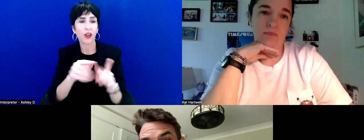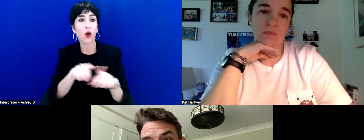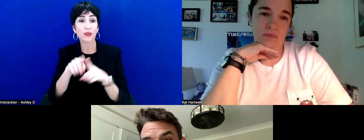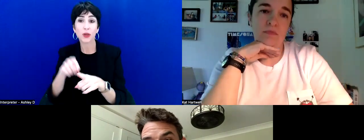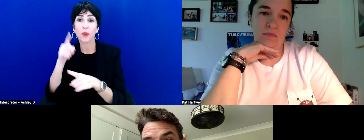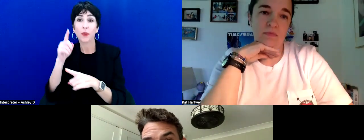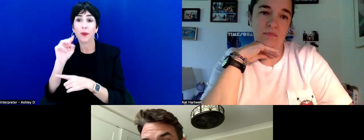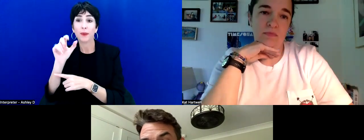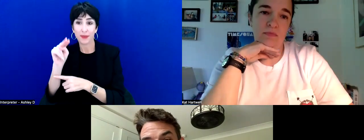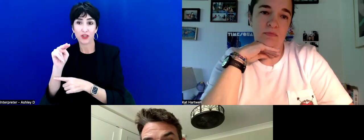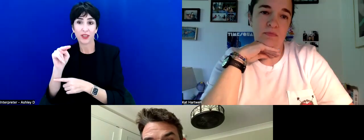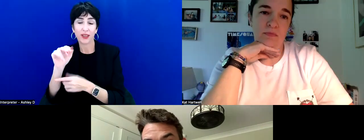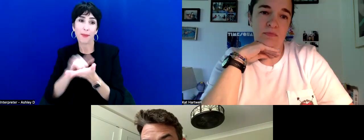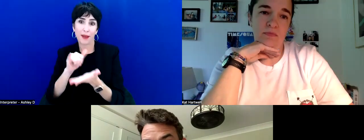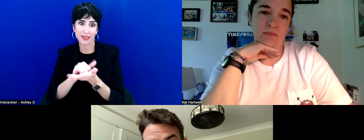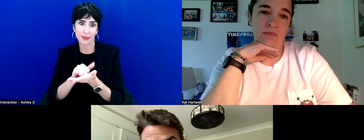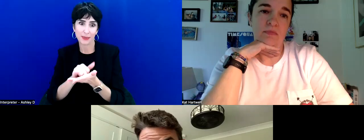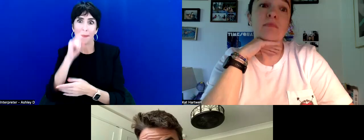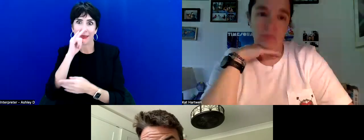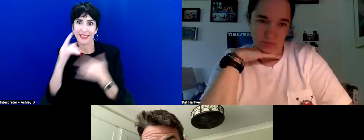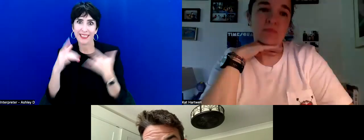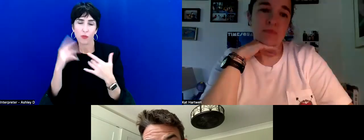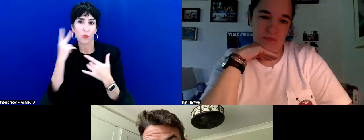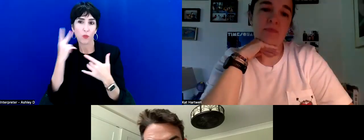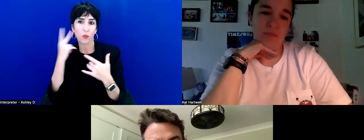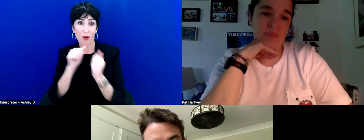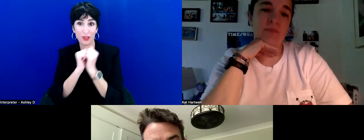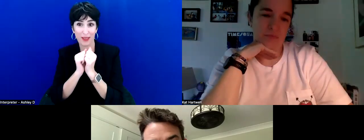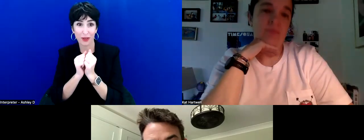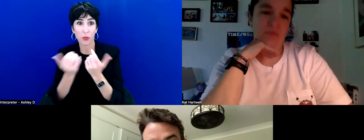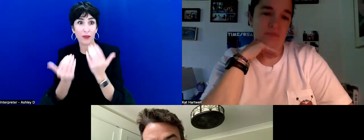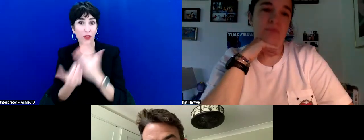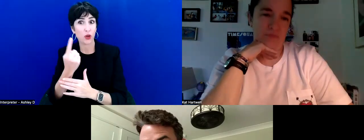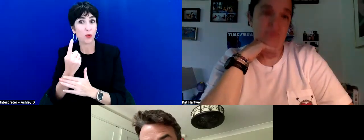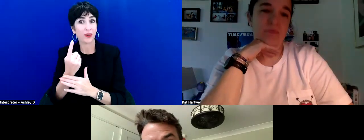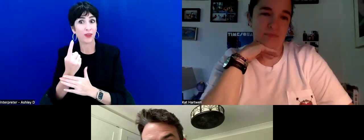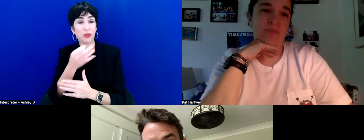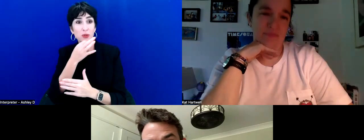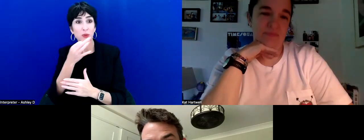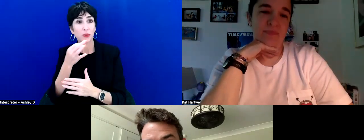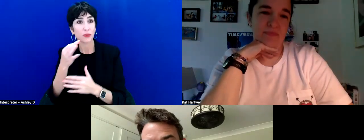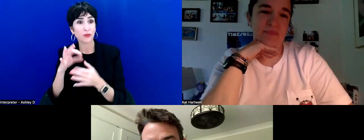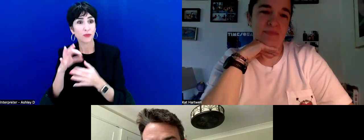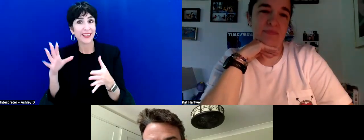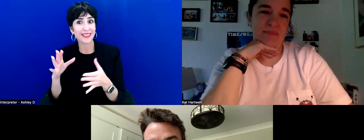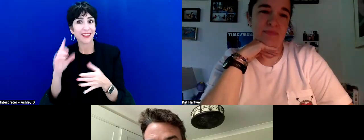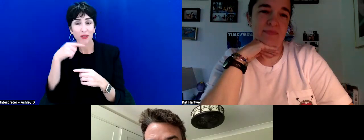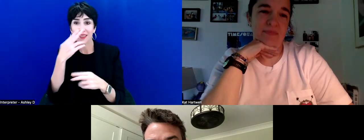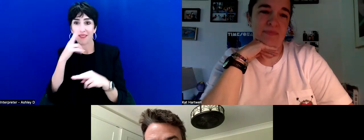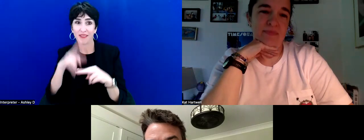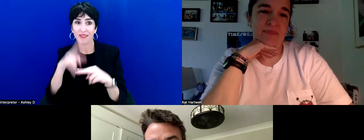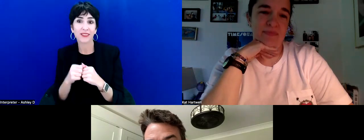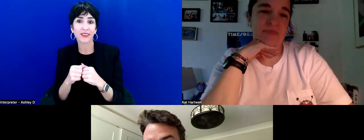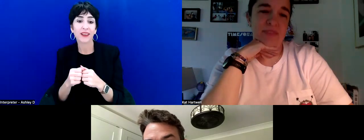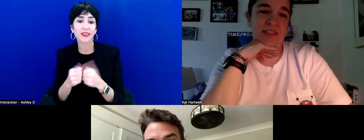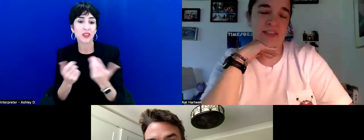Impossible series. My kids are pumped because we've watched them all together, and we're waiting for the new one to come out. And It looks so much fun.